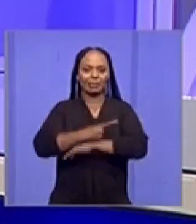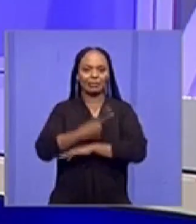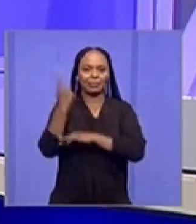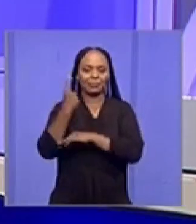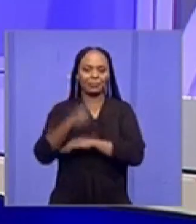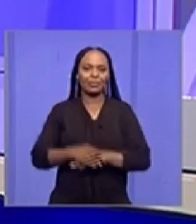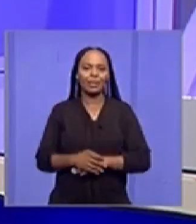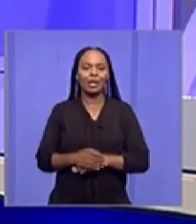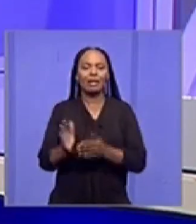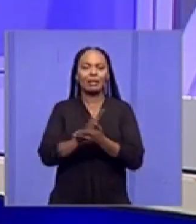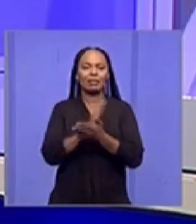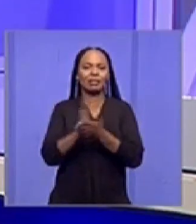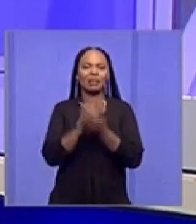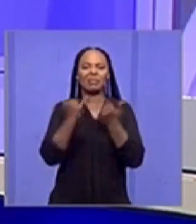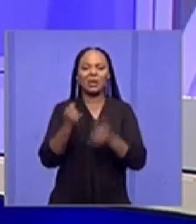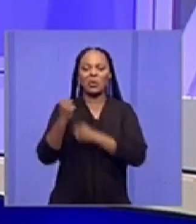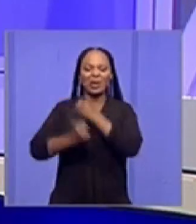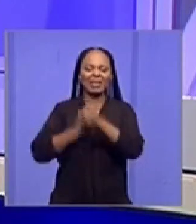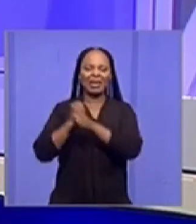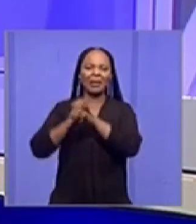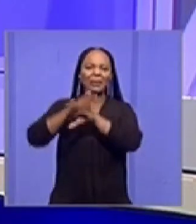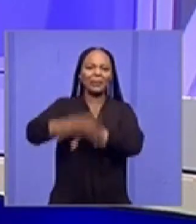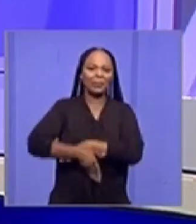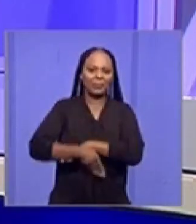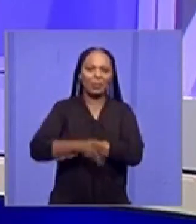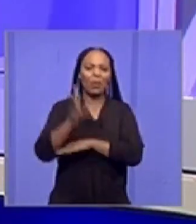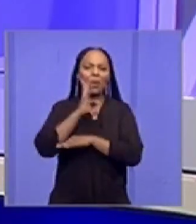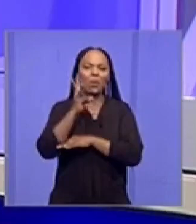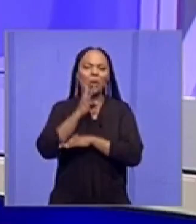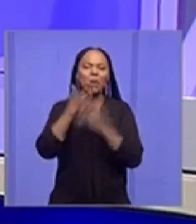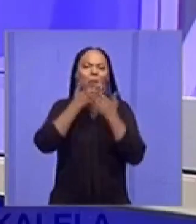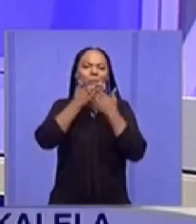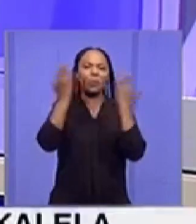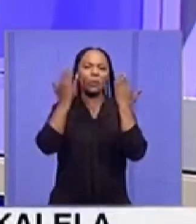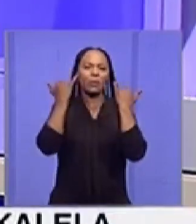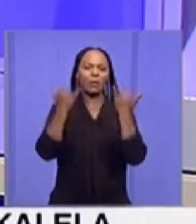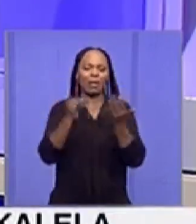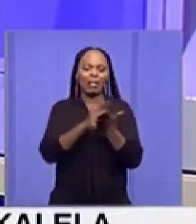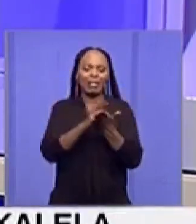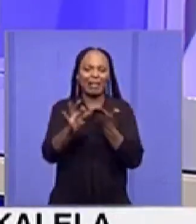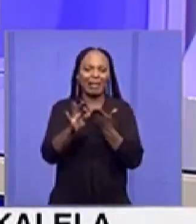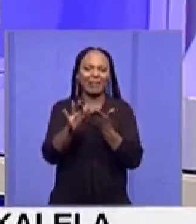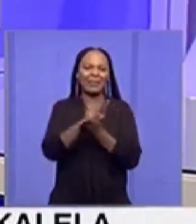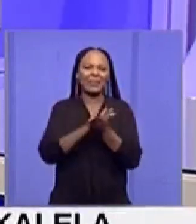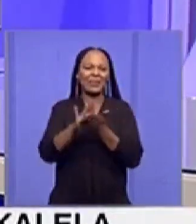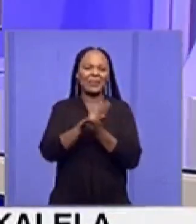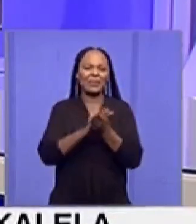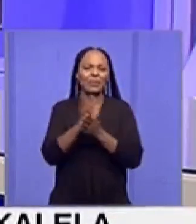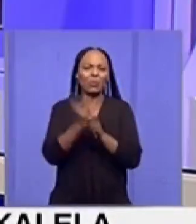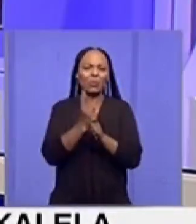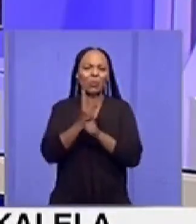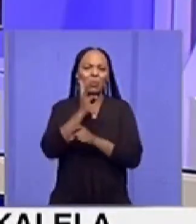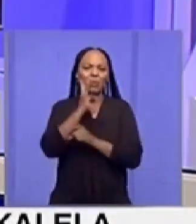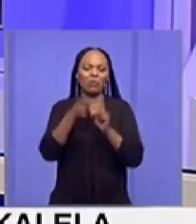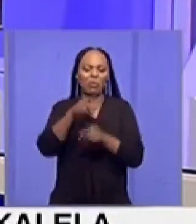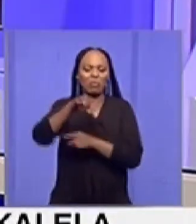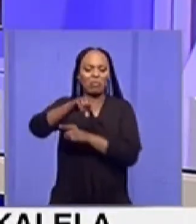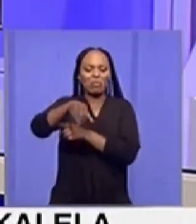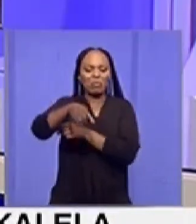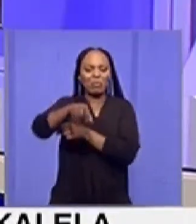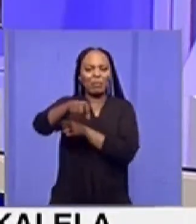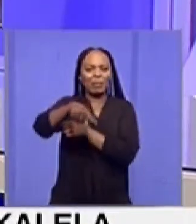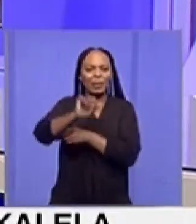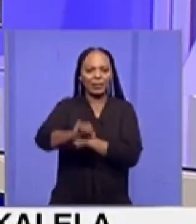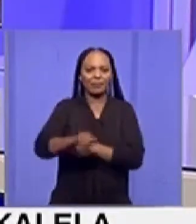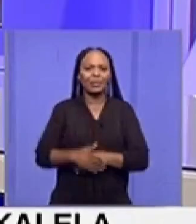ba bangwe e šetše le mengwagangwaga bjale ba lora go ba le meetse ya go hlweka a tšwang dipomping. Dikarolo tše